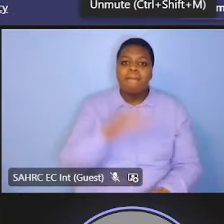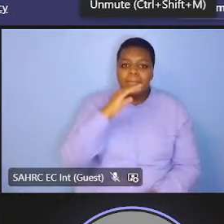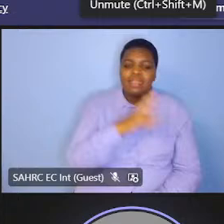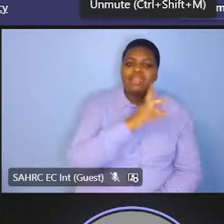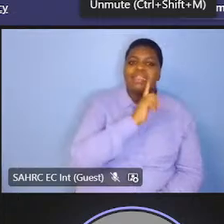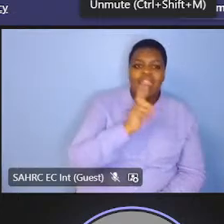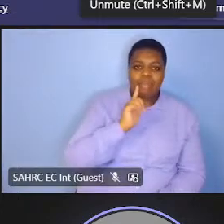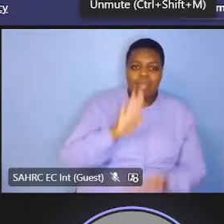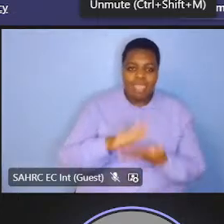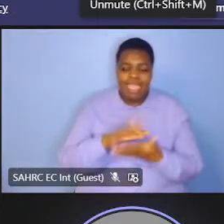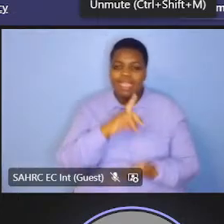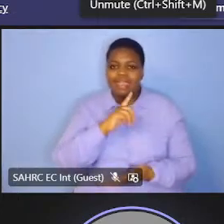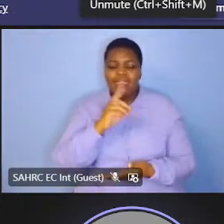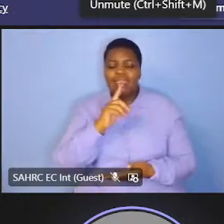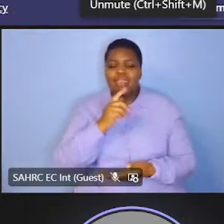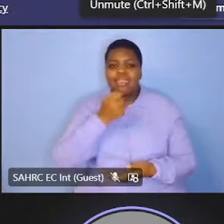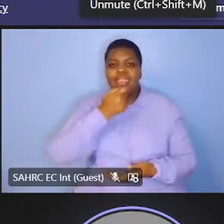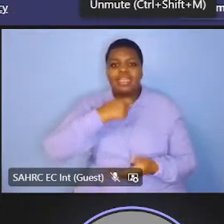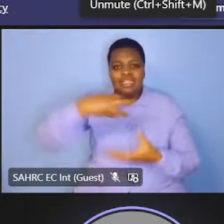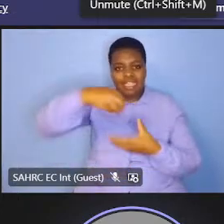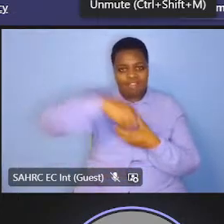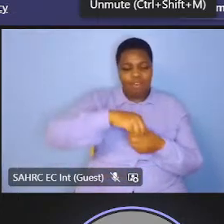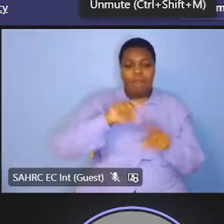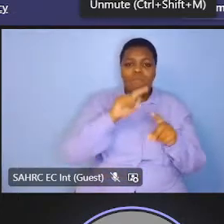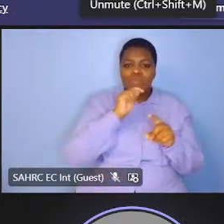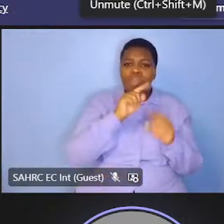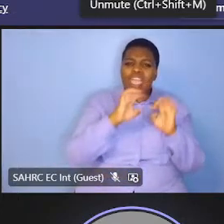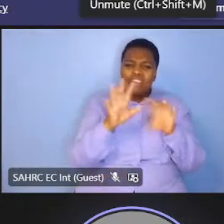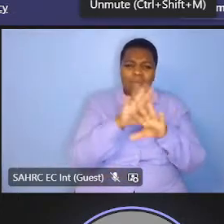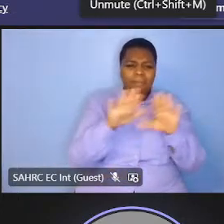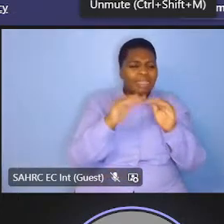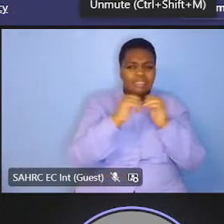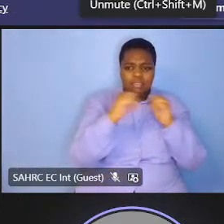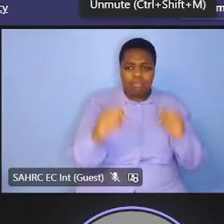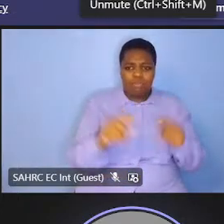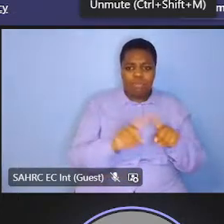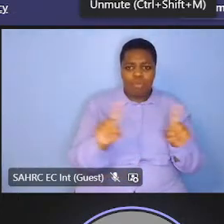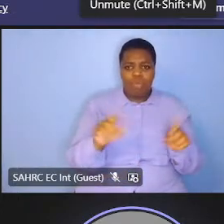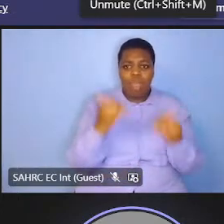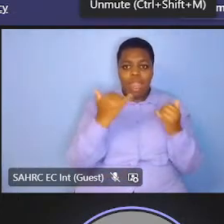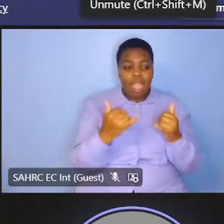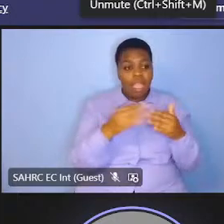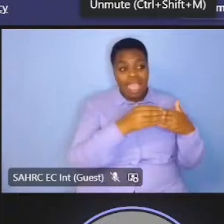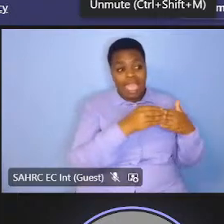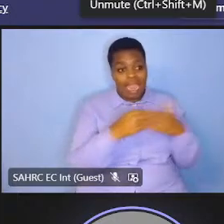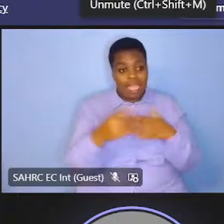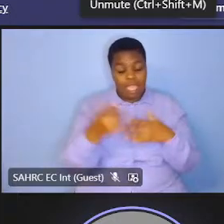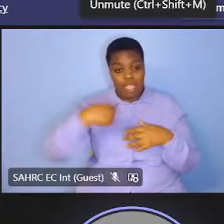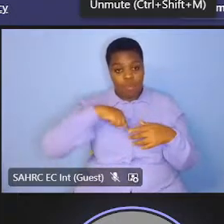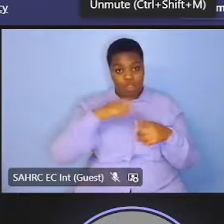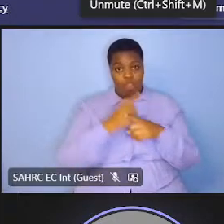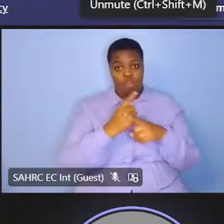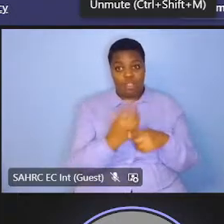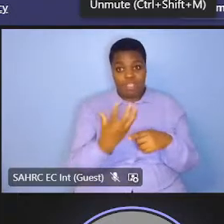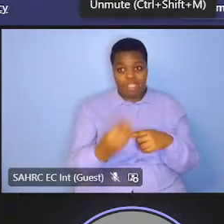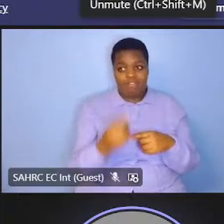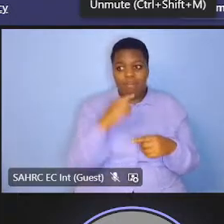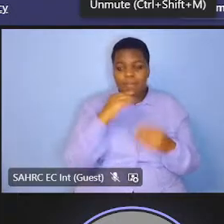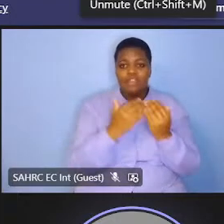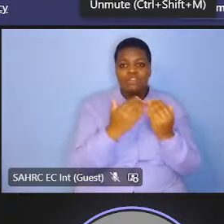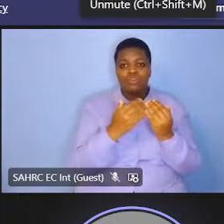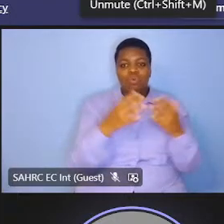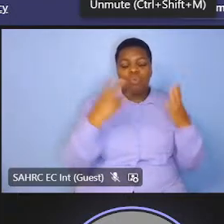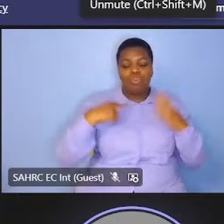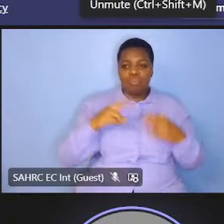LGBTIQ. So education should not be discriminatory. Now, in terms of the guidelines that we have, the school uniform